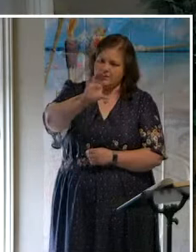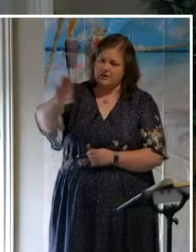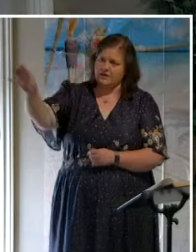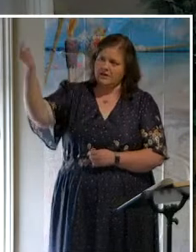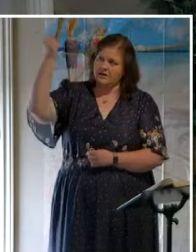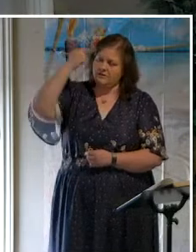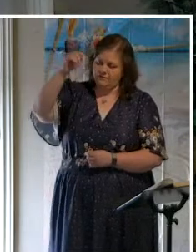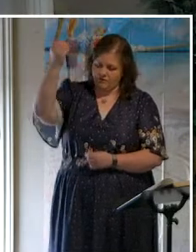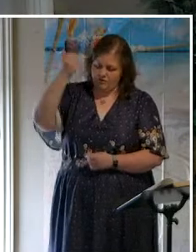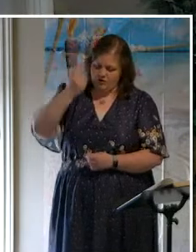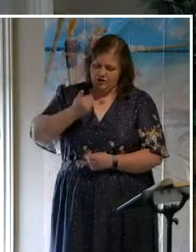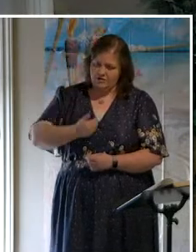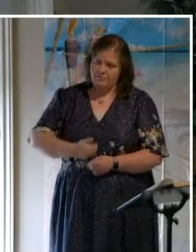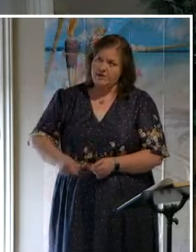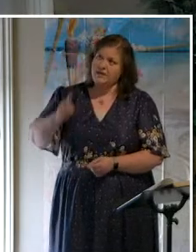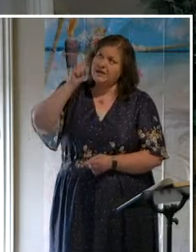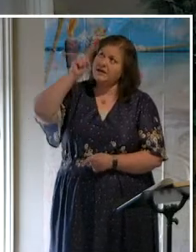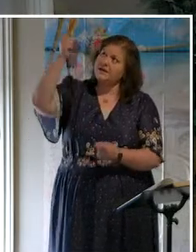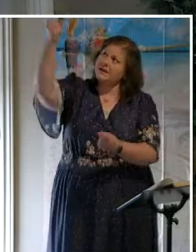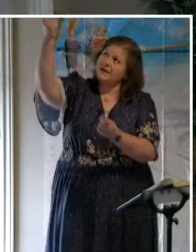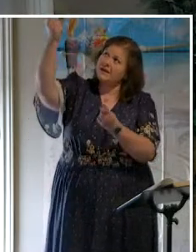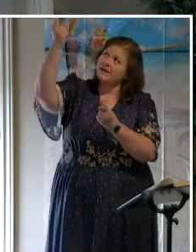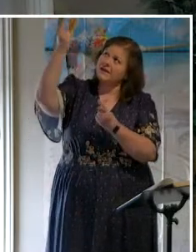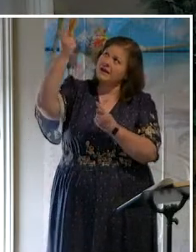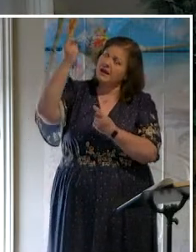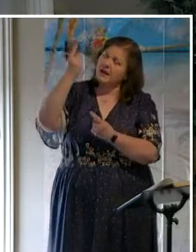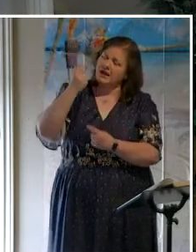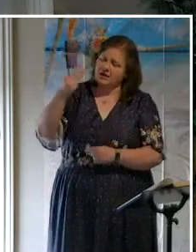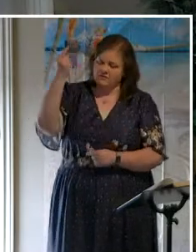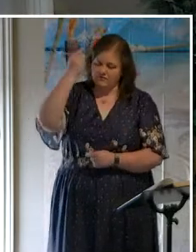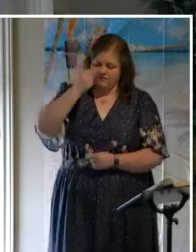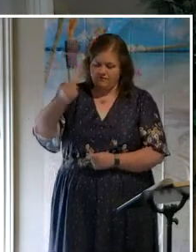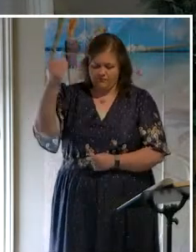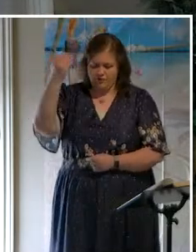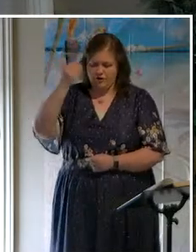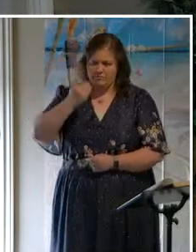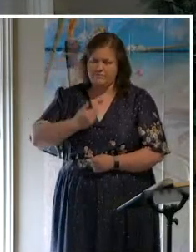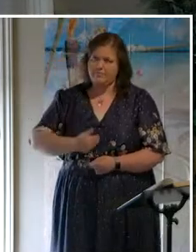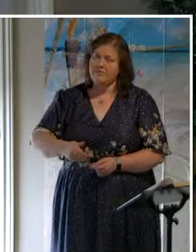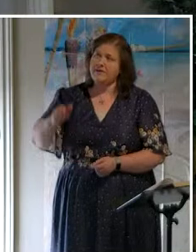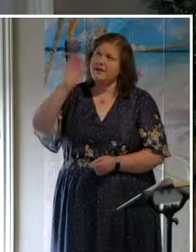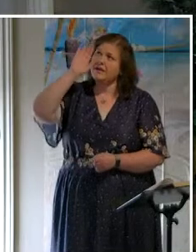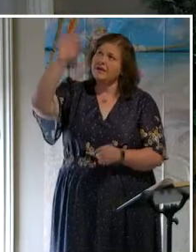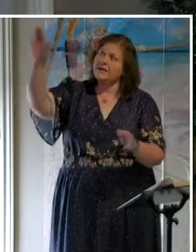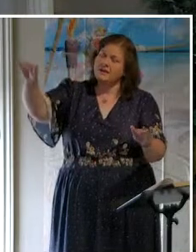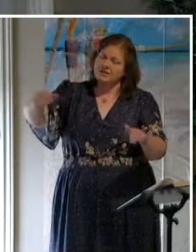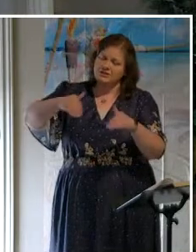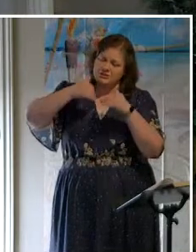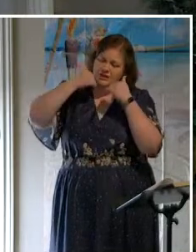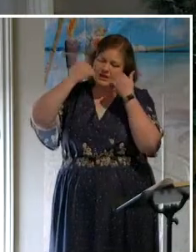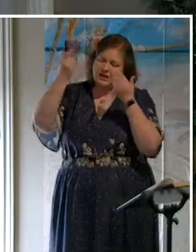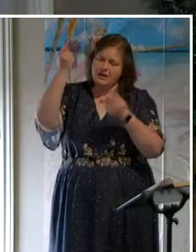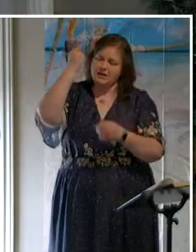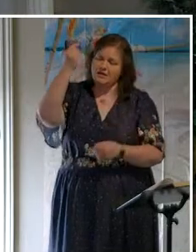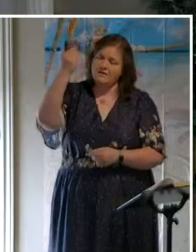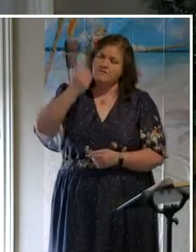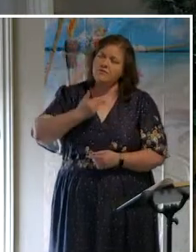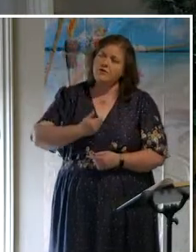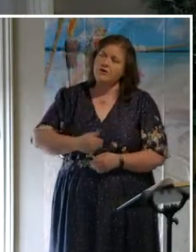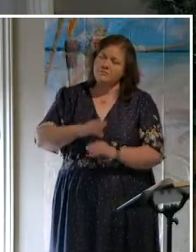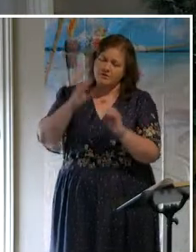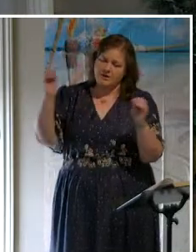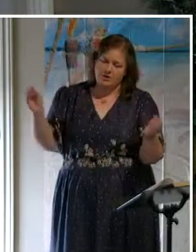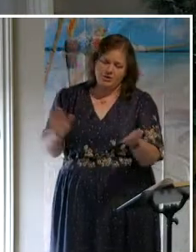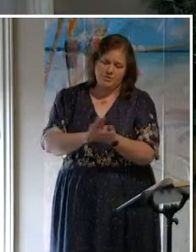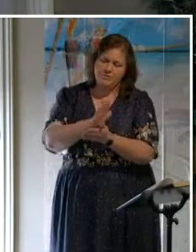It was for me he came, for me his shame,